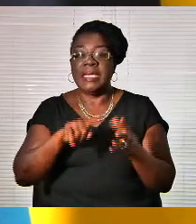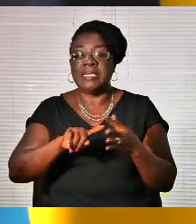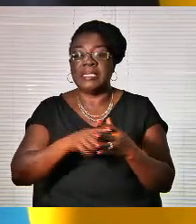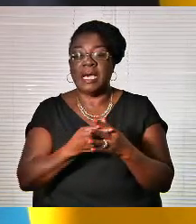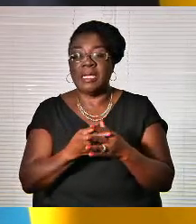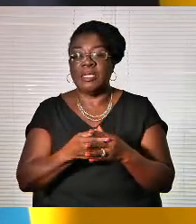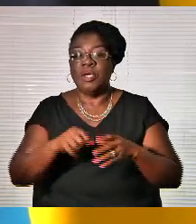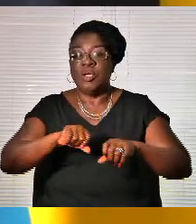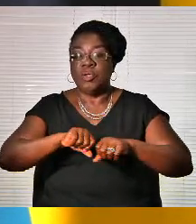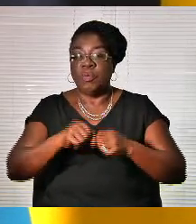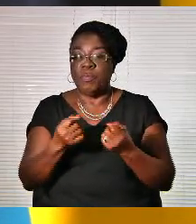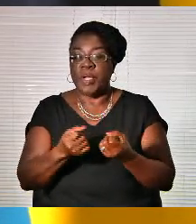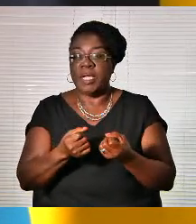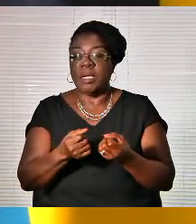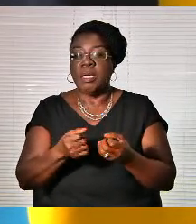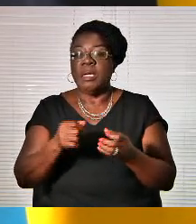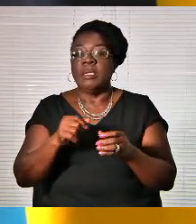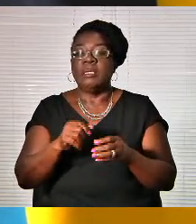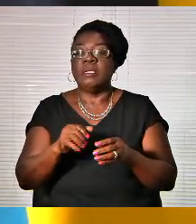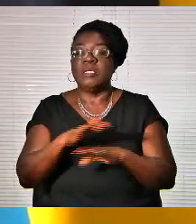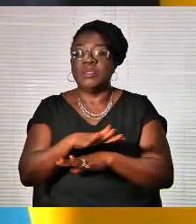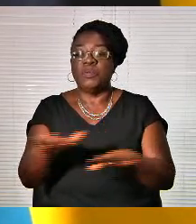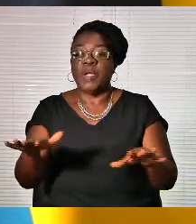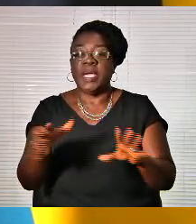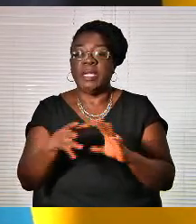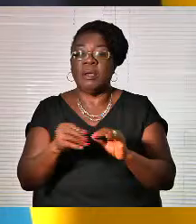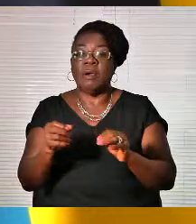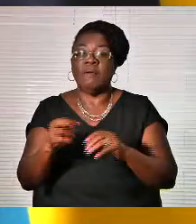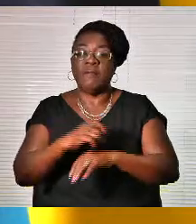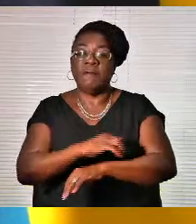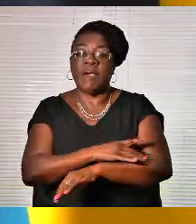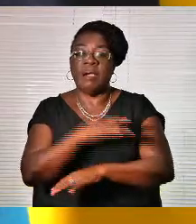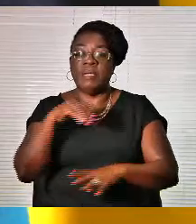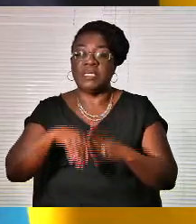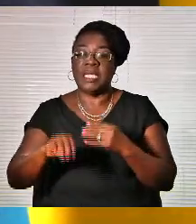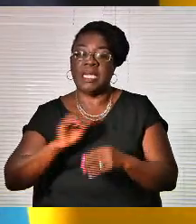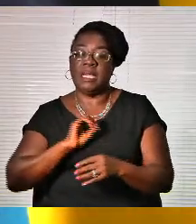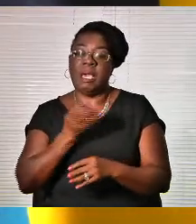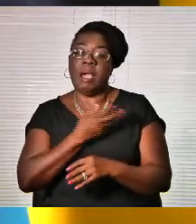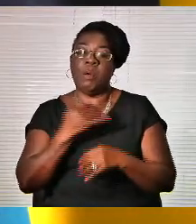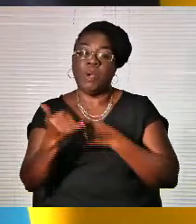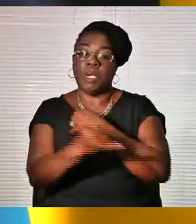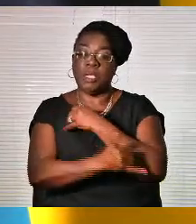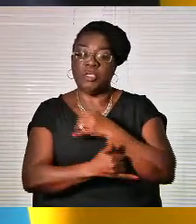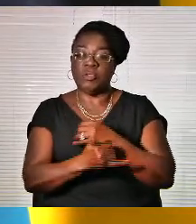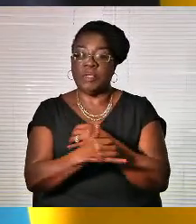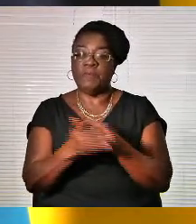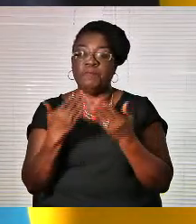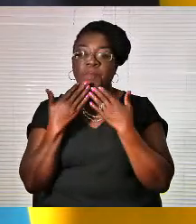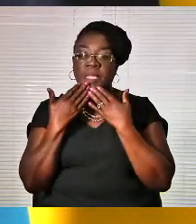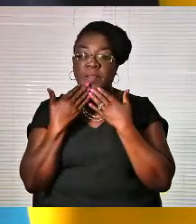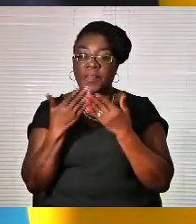the transmission of COVID-19 in our country. I thank you.